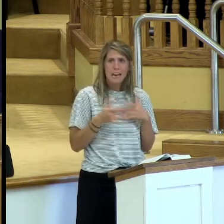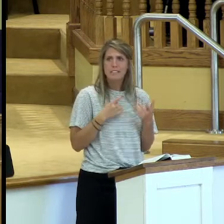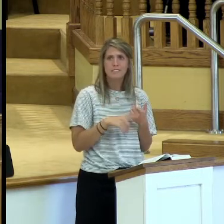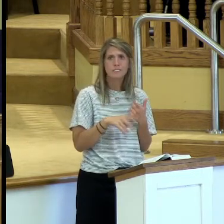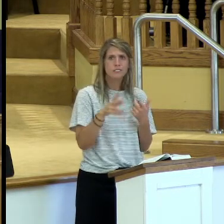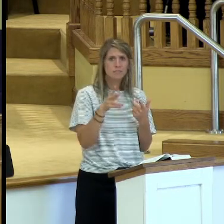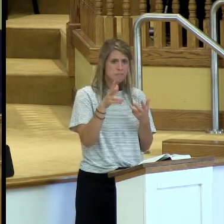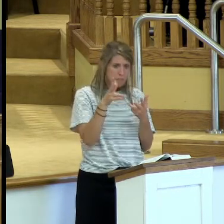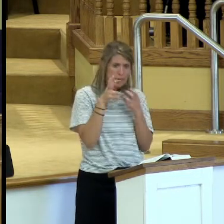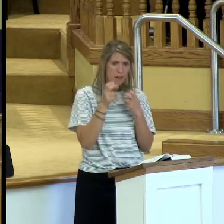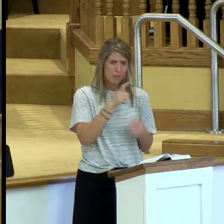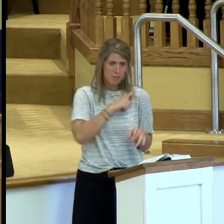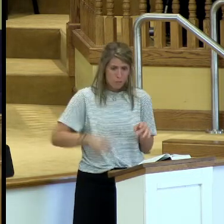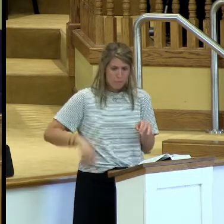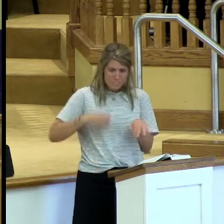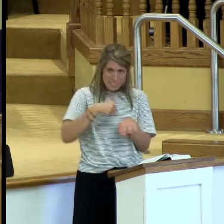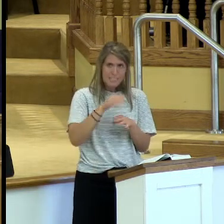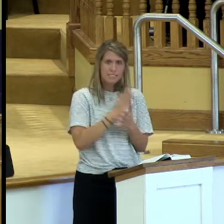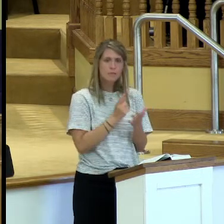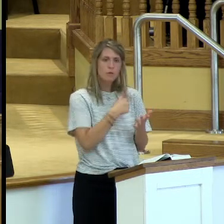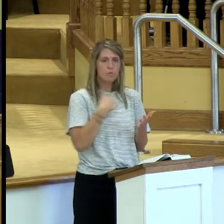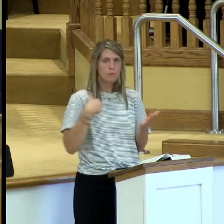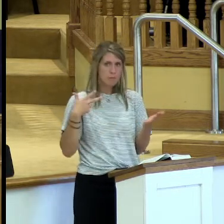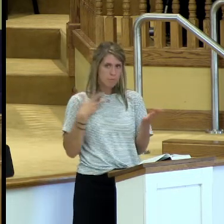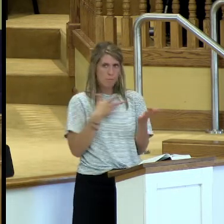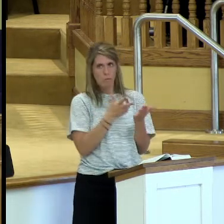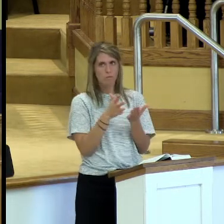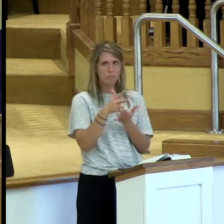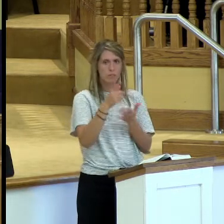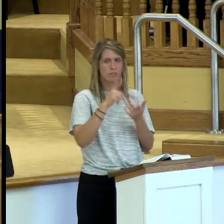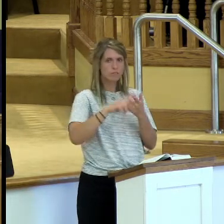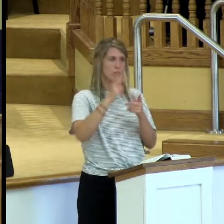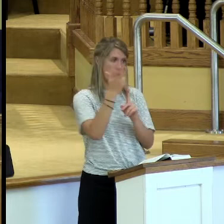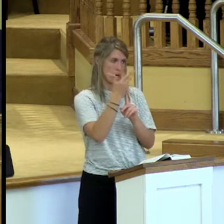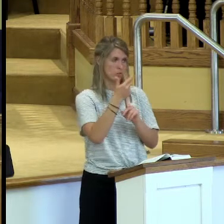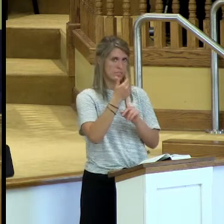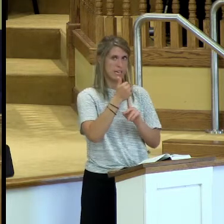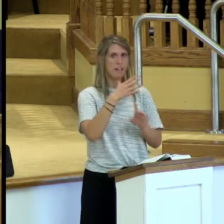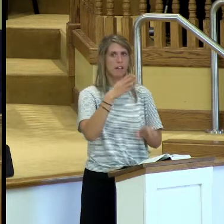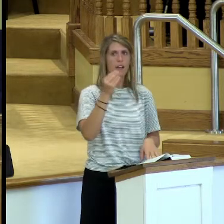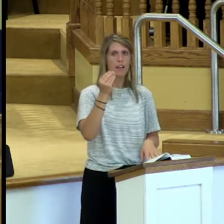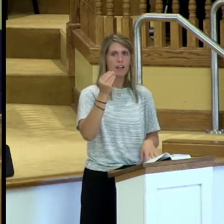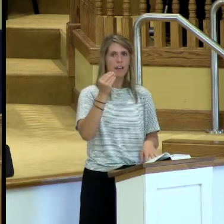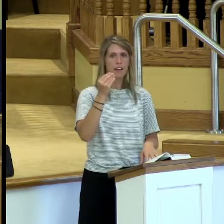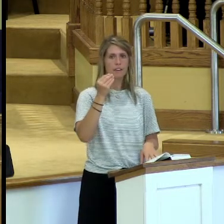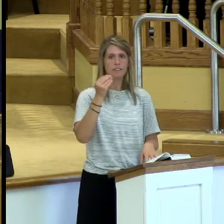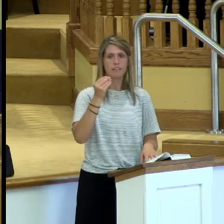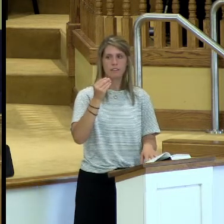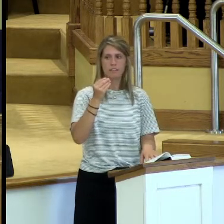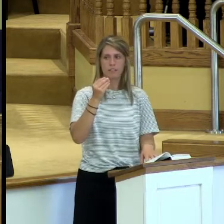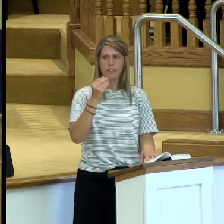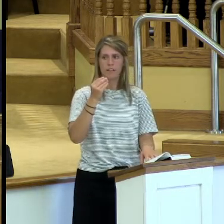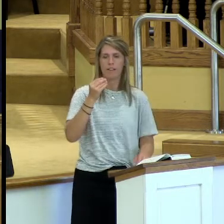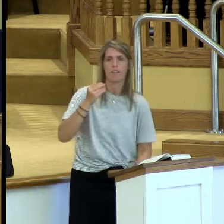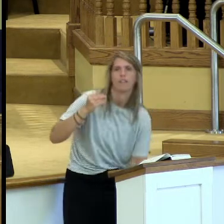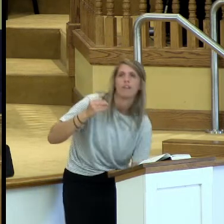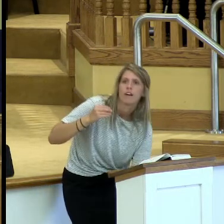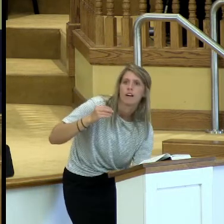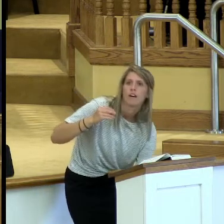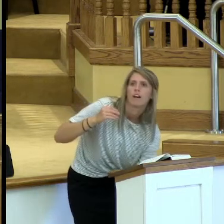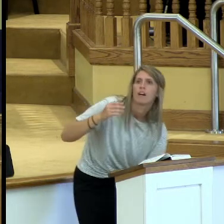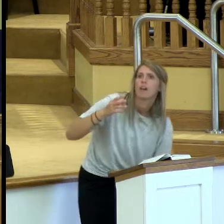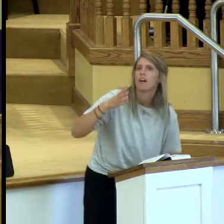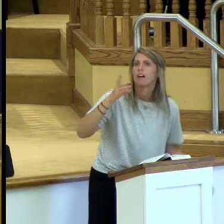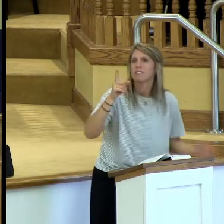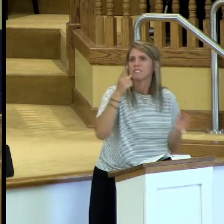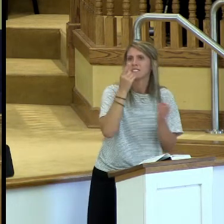to hear that the Lord sending someone. We pulled in. We drove up to the hotel, and a piece fell over our van. I'm